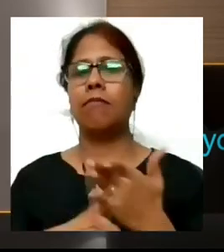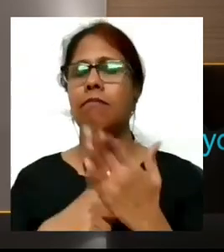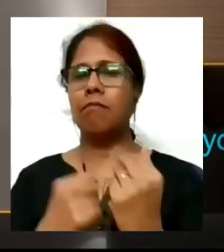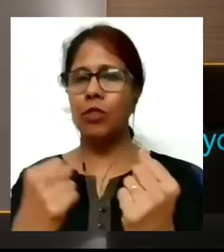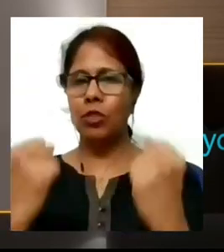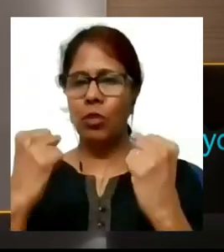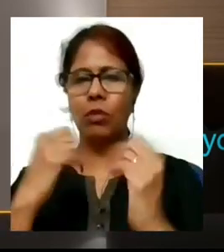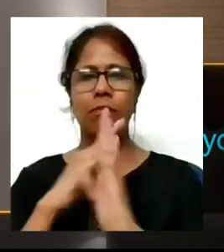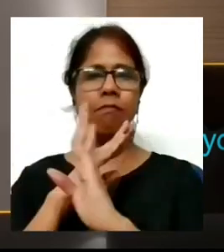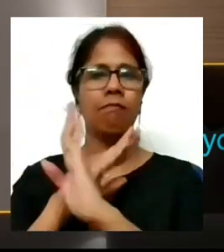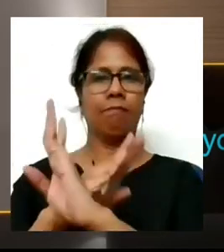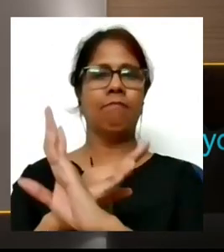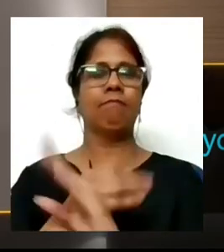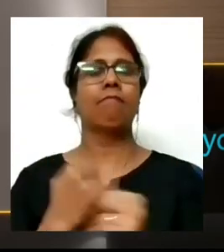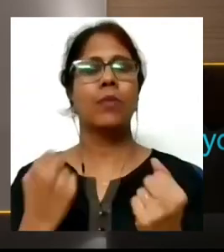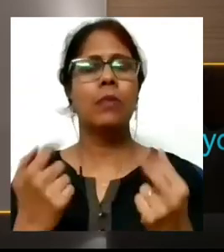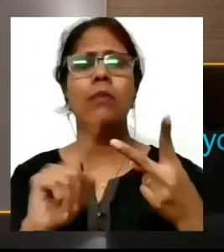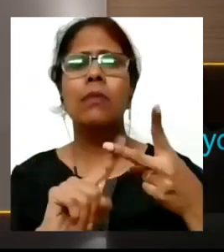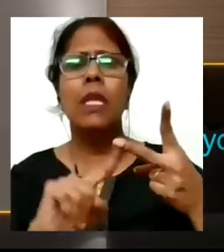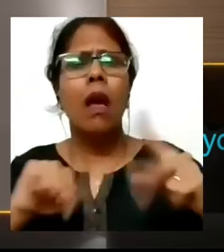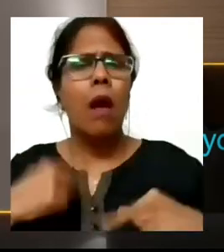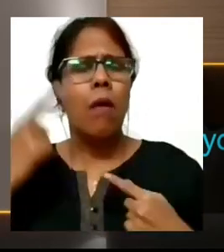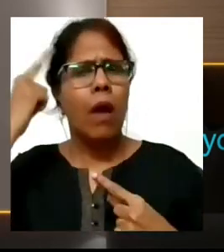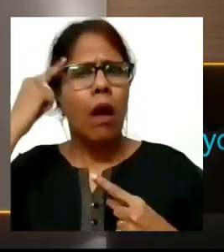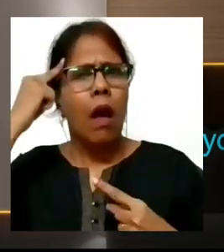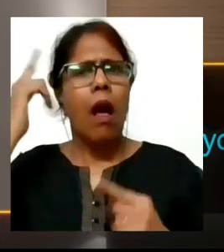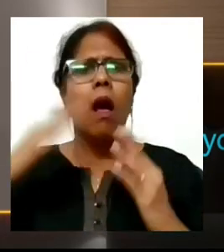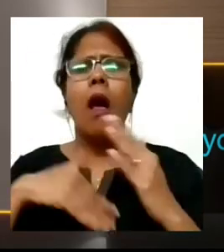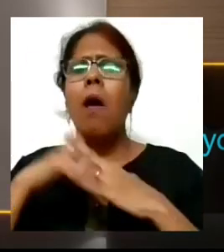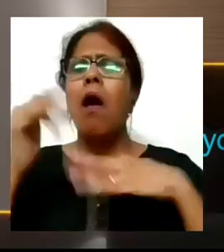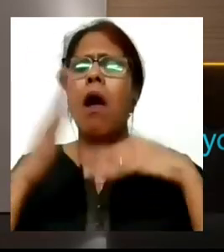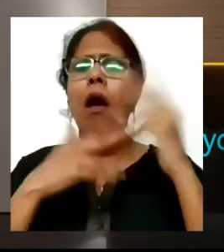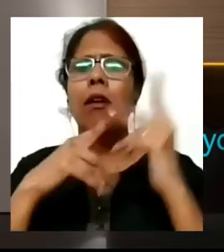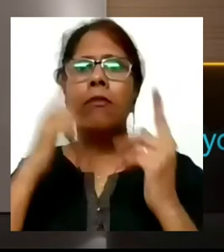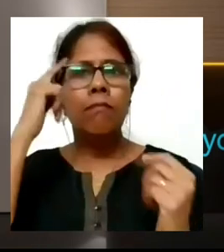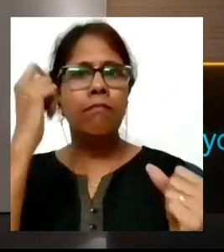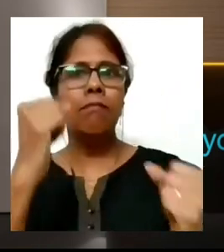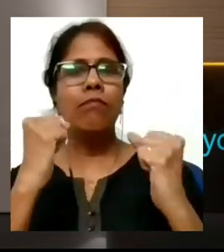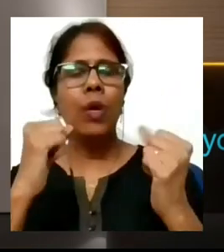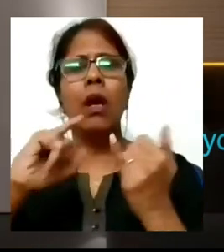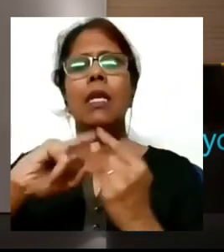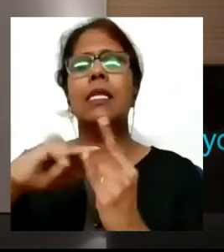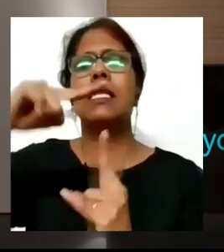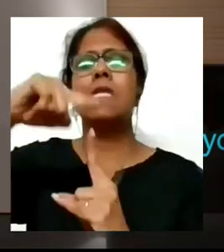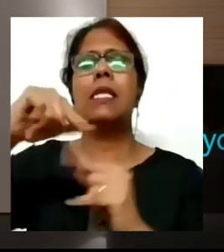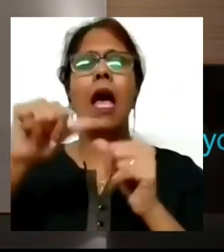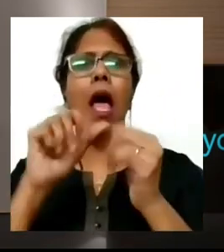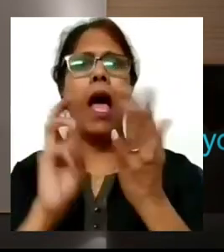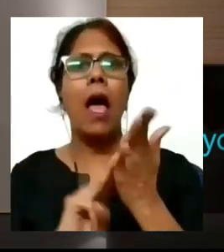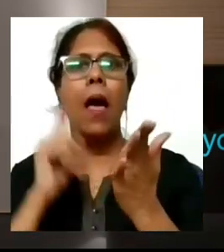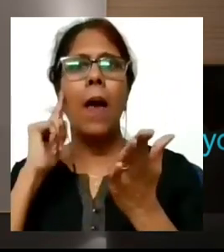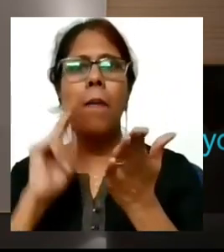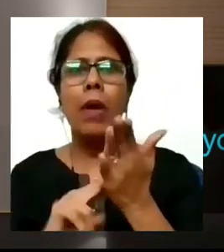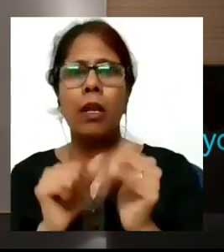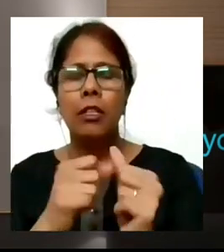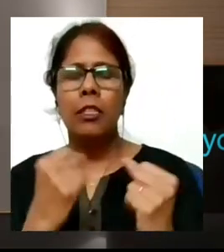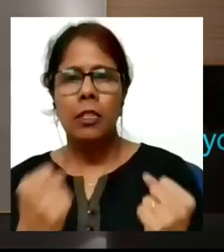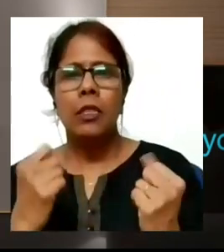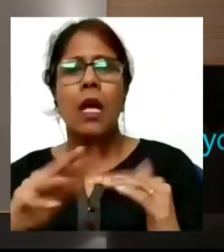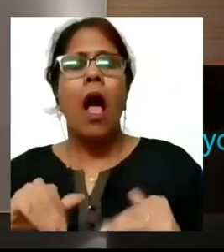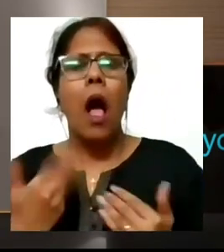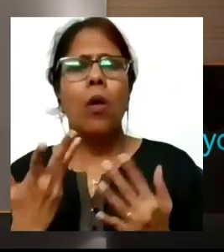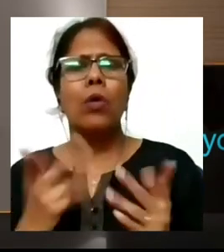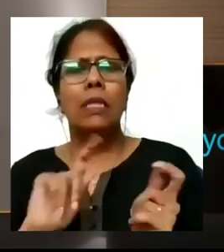invest in building my stamina to adapt to changes? How can I challenge myself with